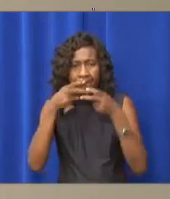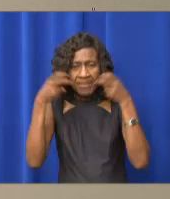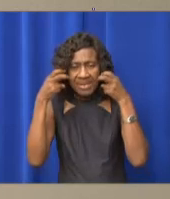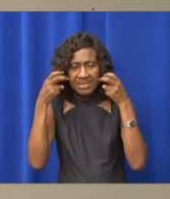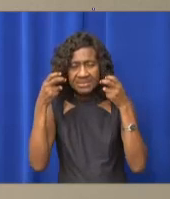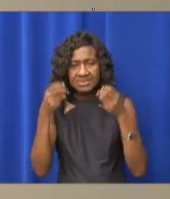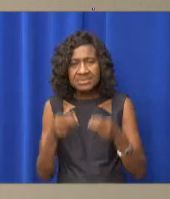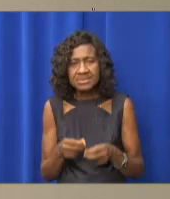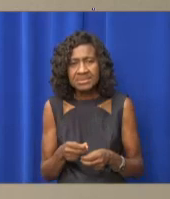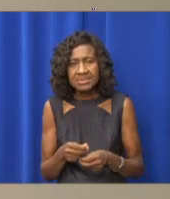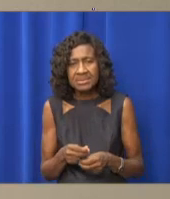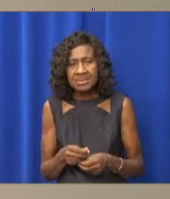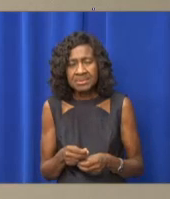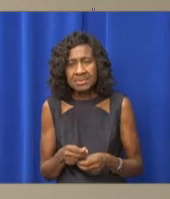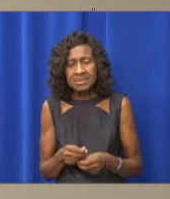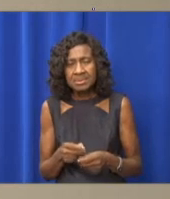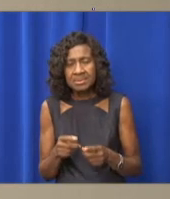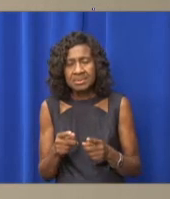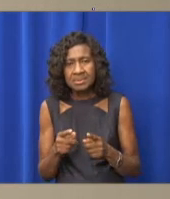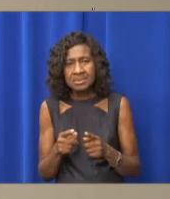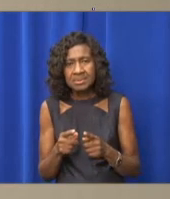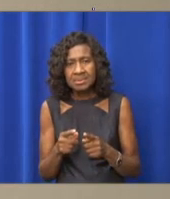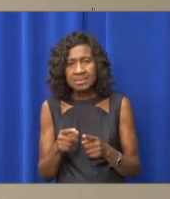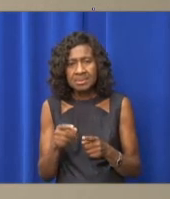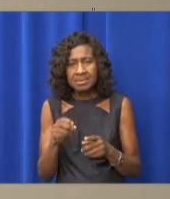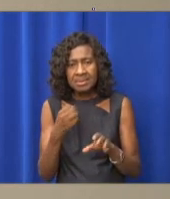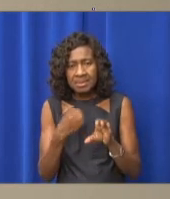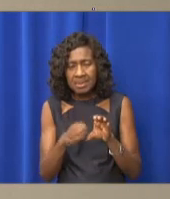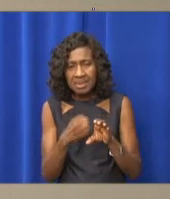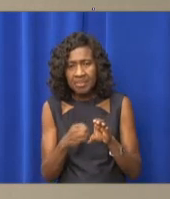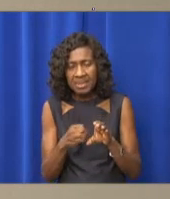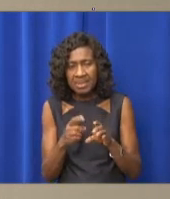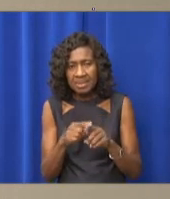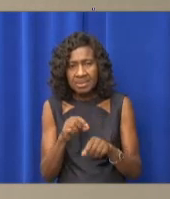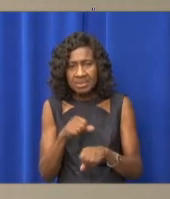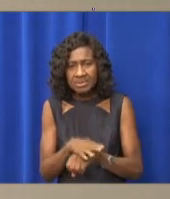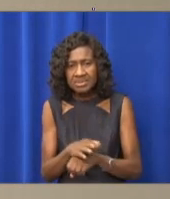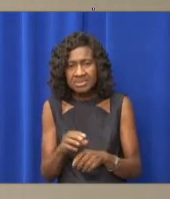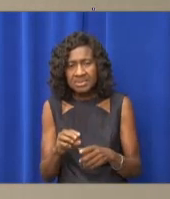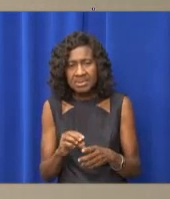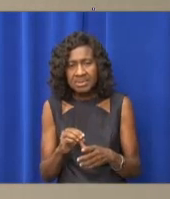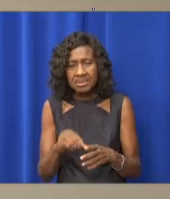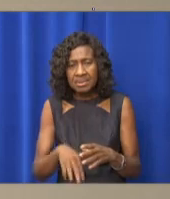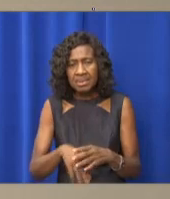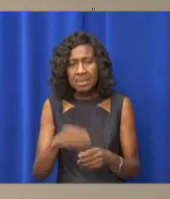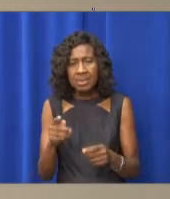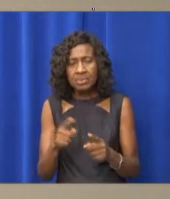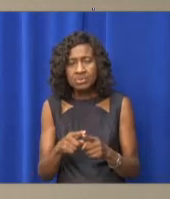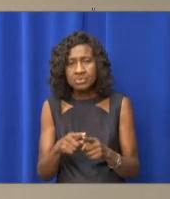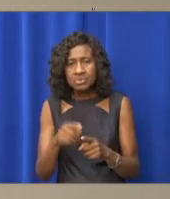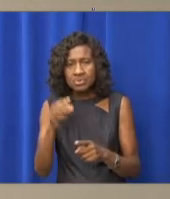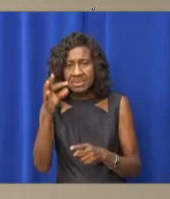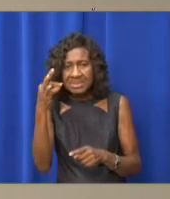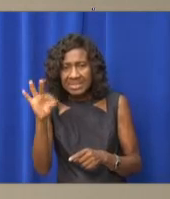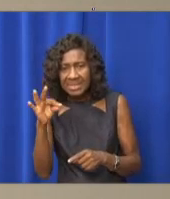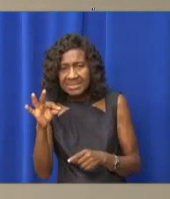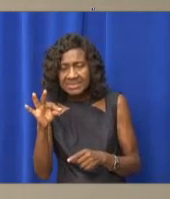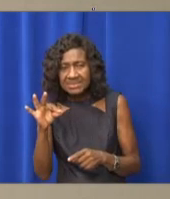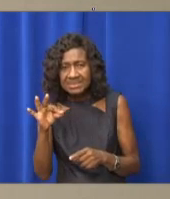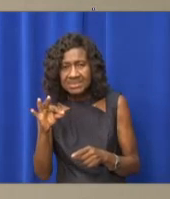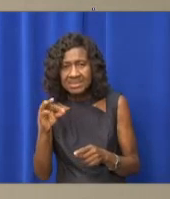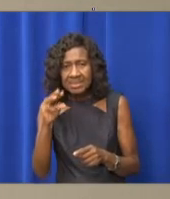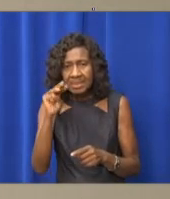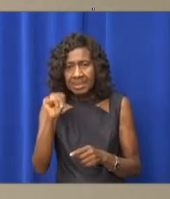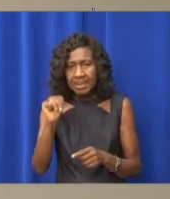sent out today to all 19 MLAs in all